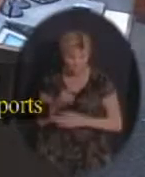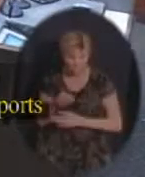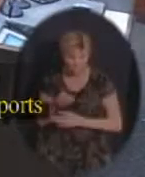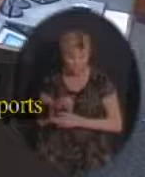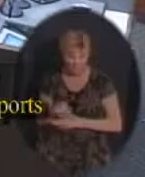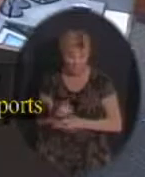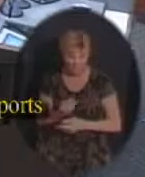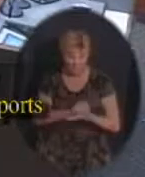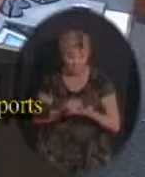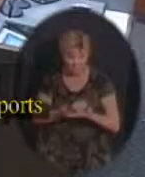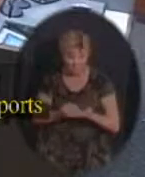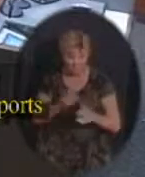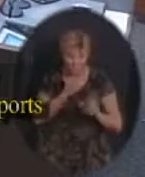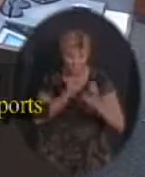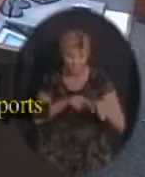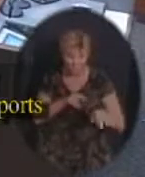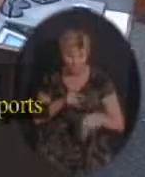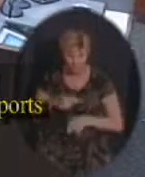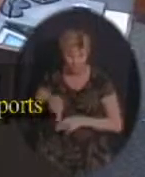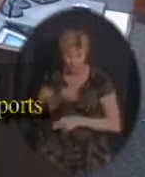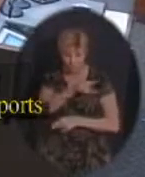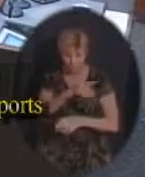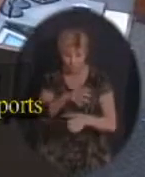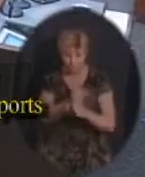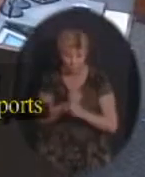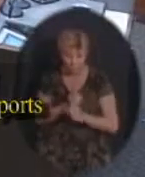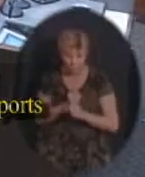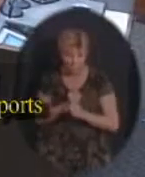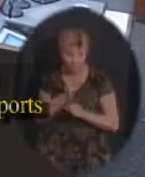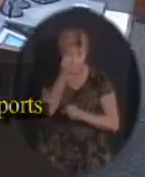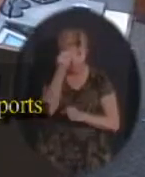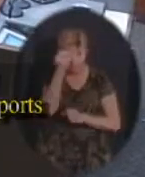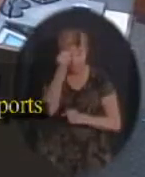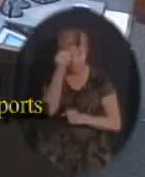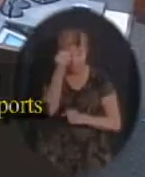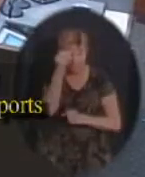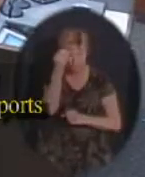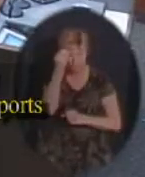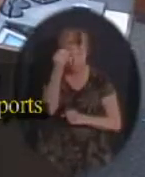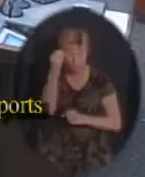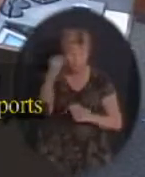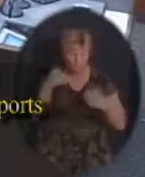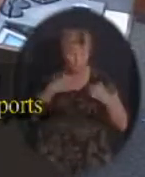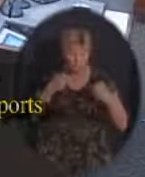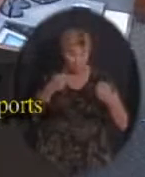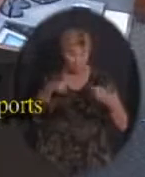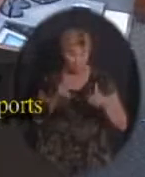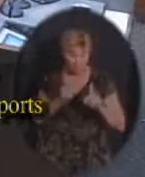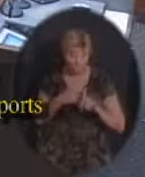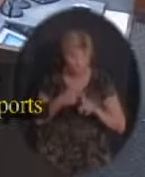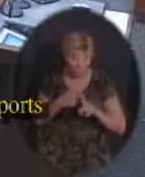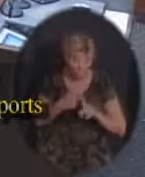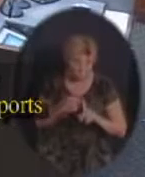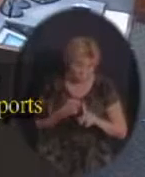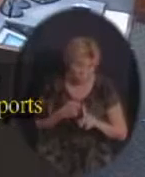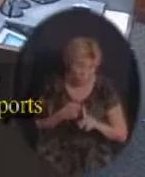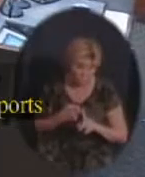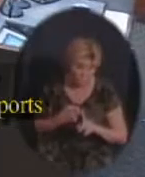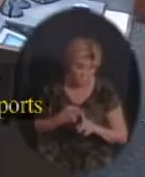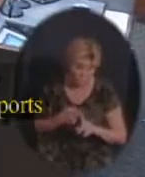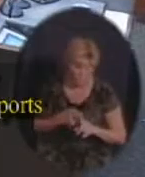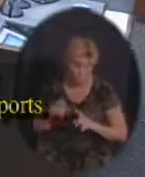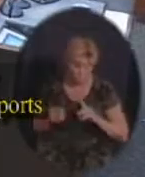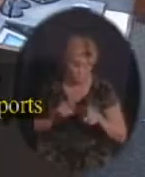that you received on a variety of topics. You've had an opportunity to ask questions about them prior to this meeting, but there's certainly opportunity to look at them now.